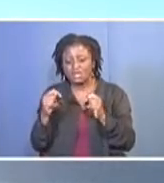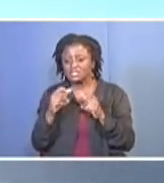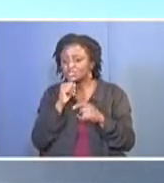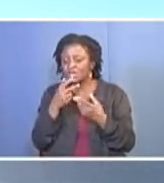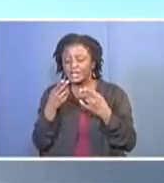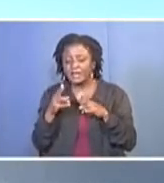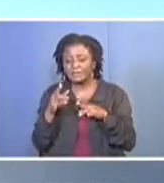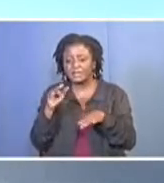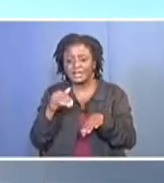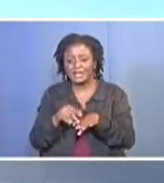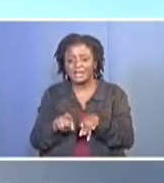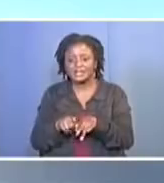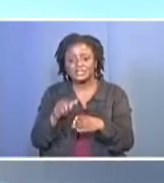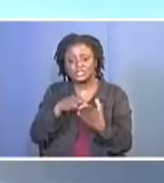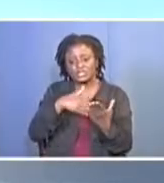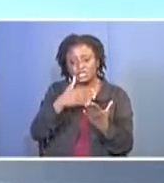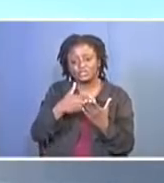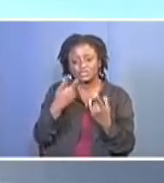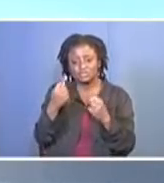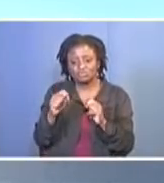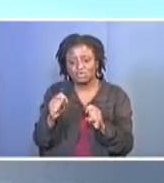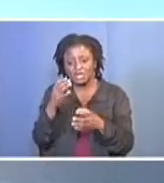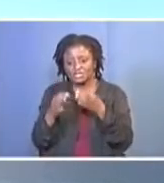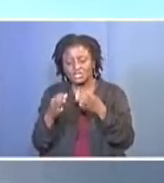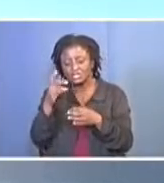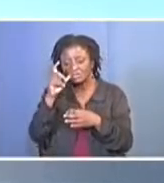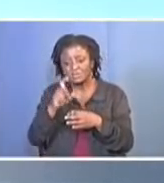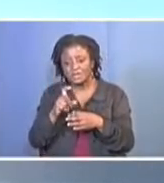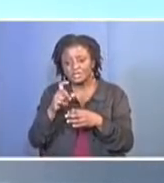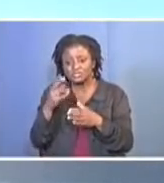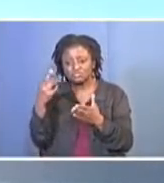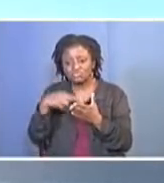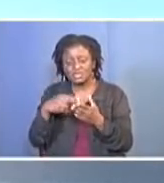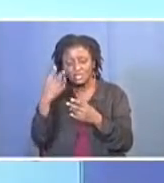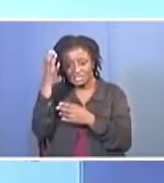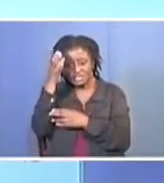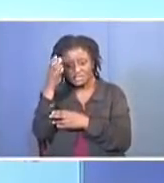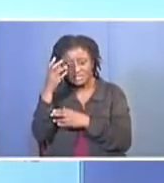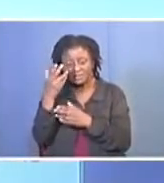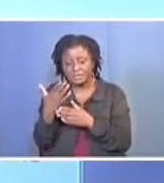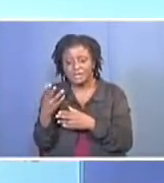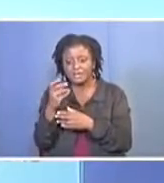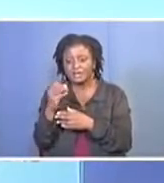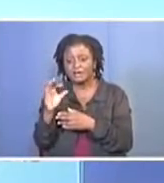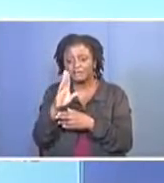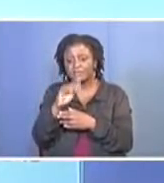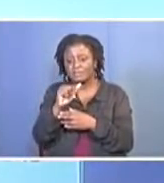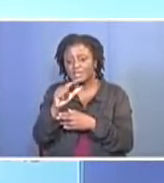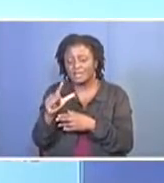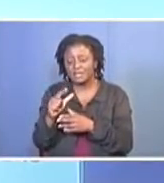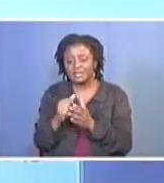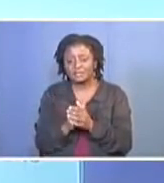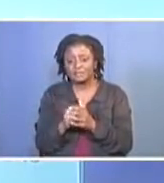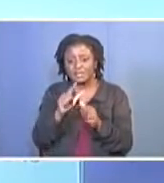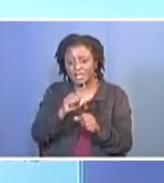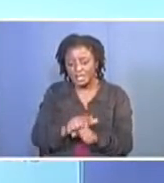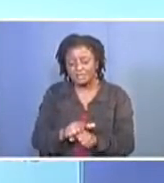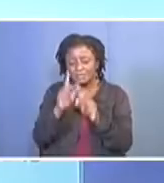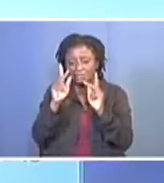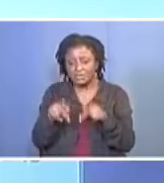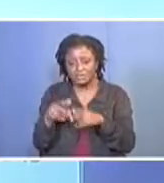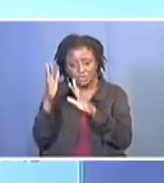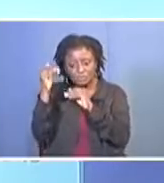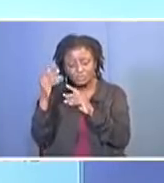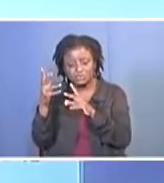the trial judge will have to reconsider the issue of bail. Labor officials are hoping to entice